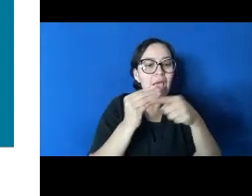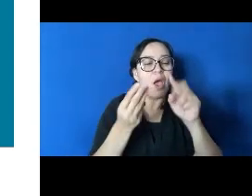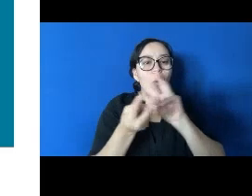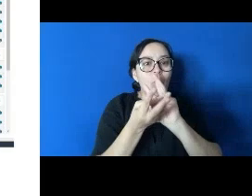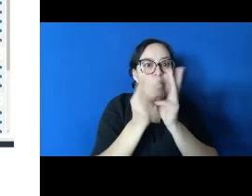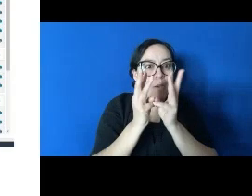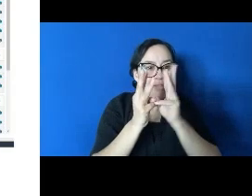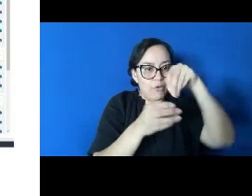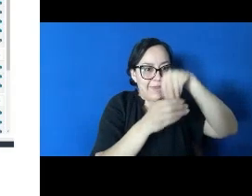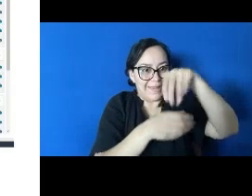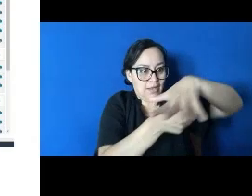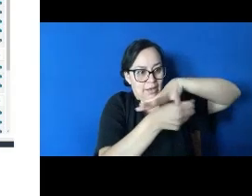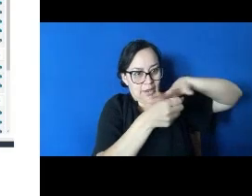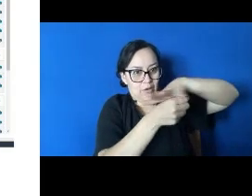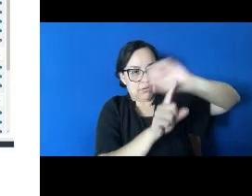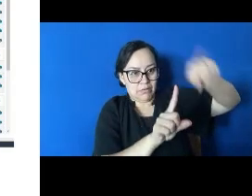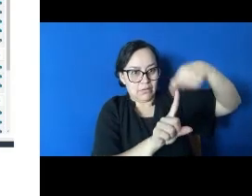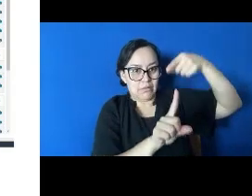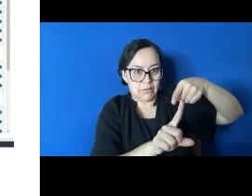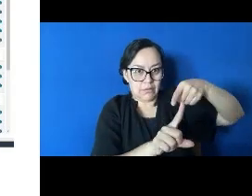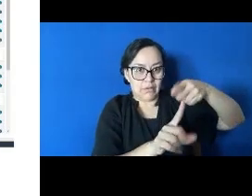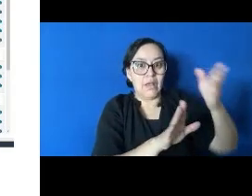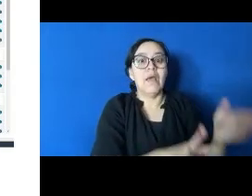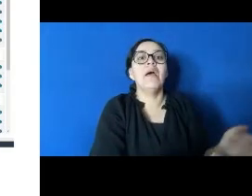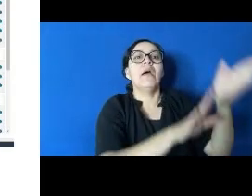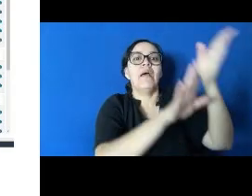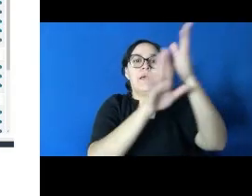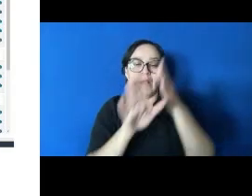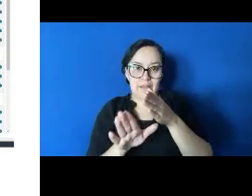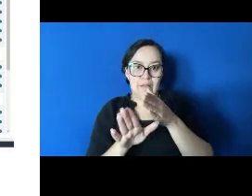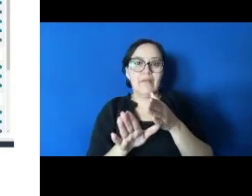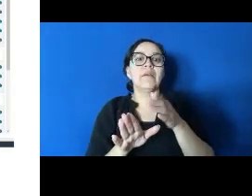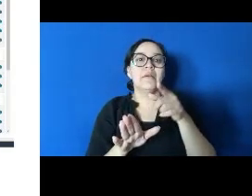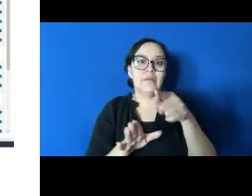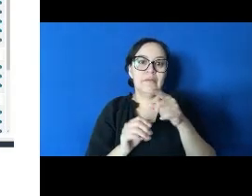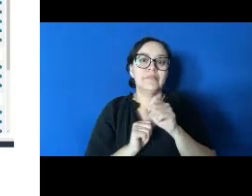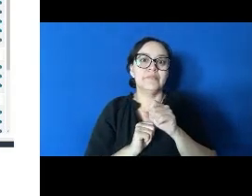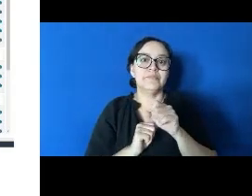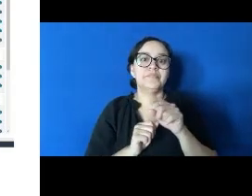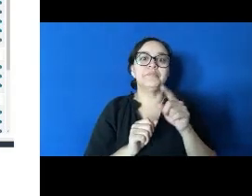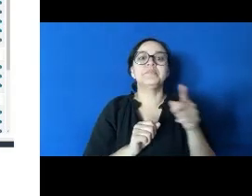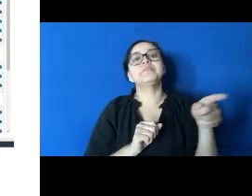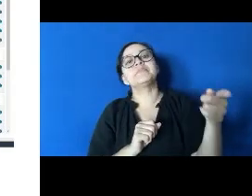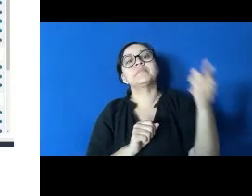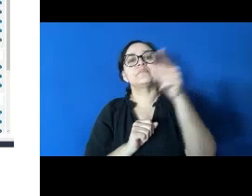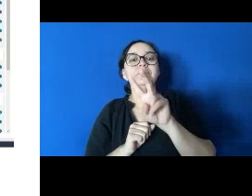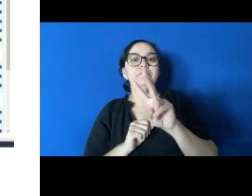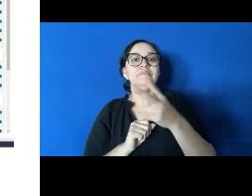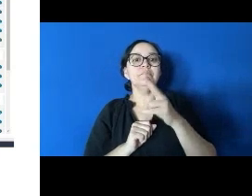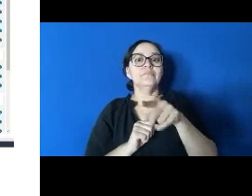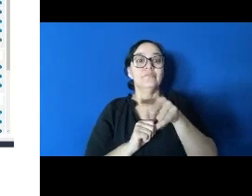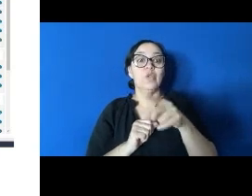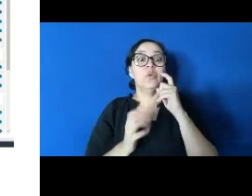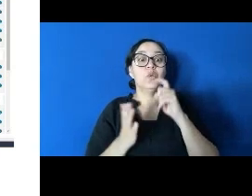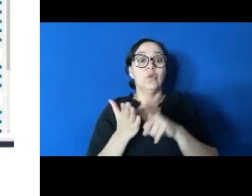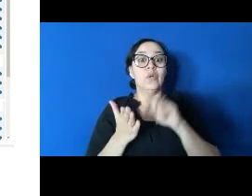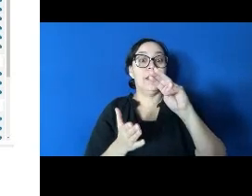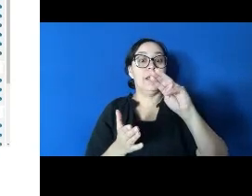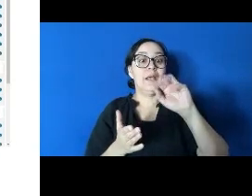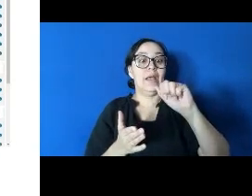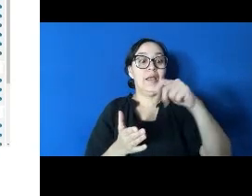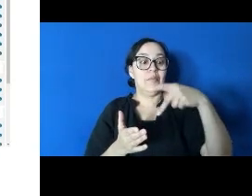characteristics that have to do Tenemos with la the herramienta de environment and the estadísticas climate. We agrícolas. have Esta the herramienta de one estadísticas on agrícolas agricultural es el primer statistics. mapa donde It's se the muestran los